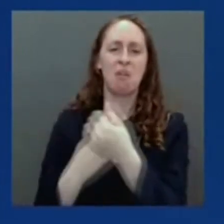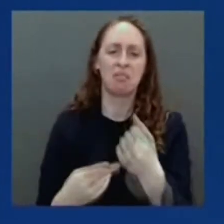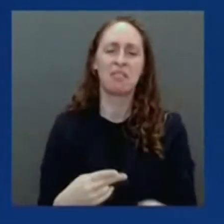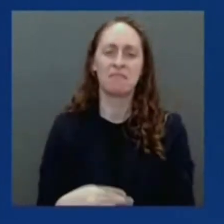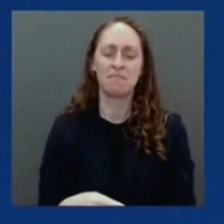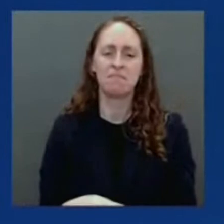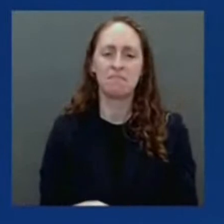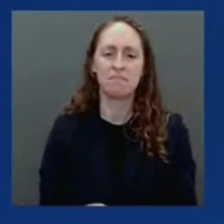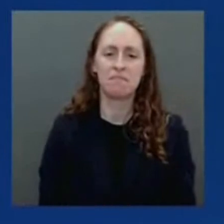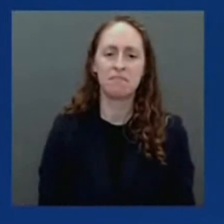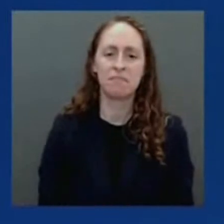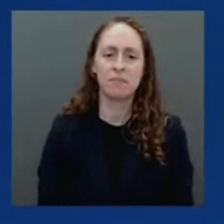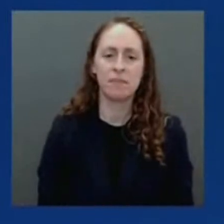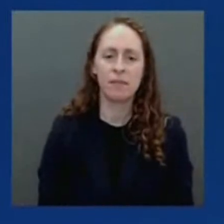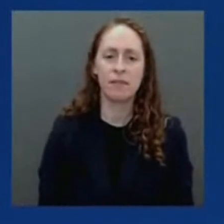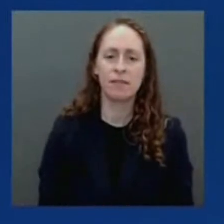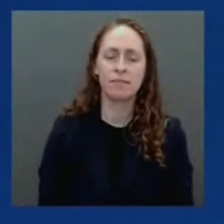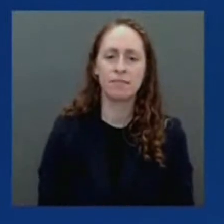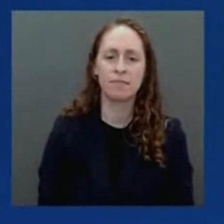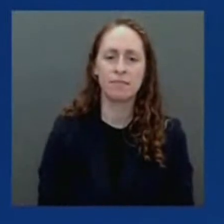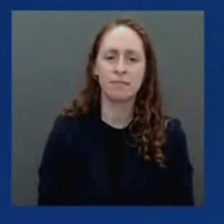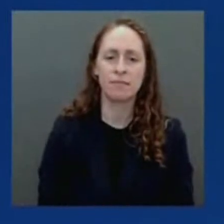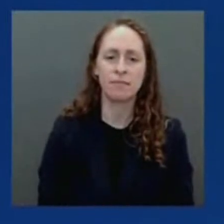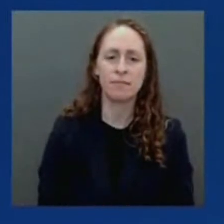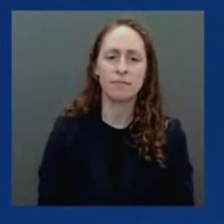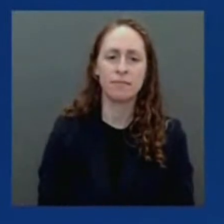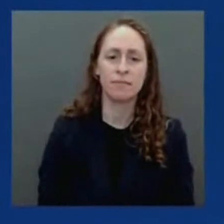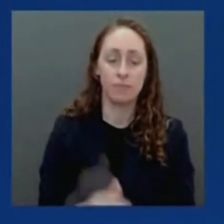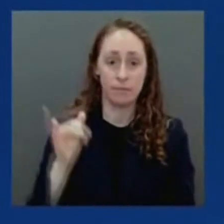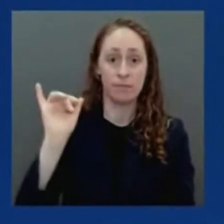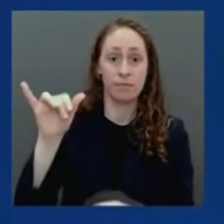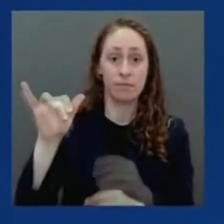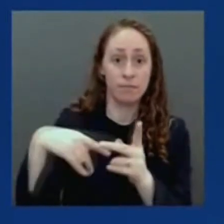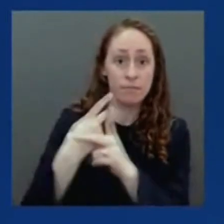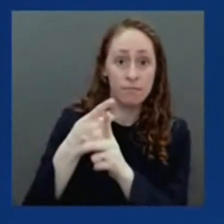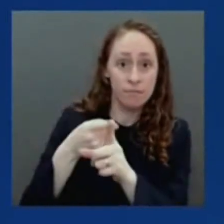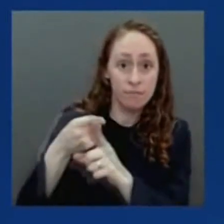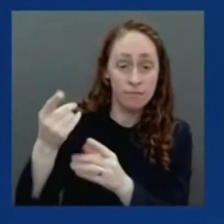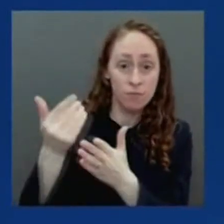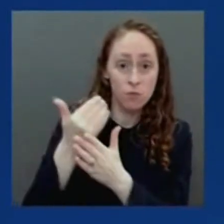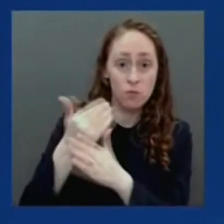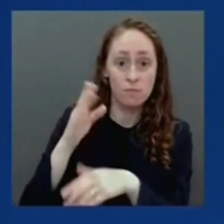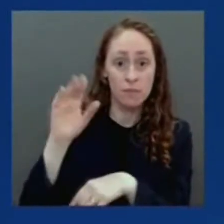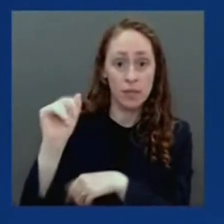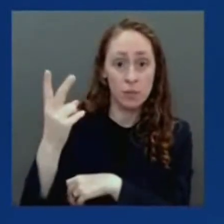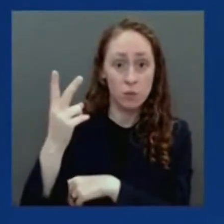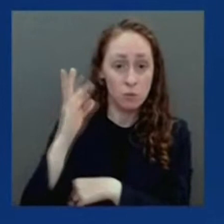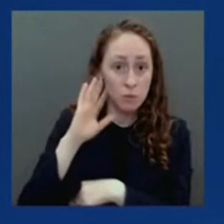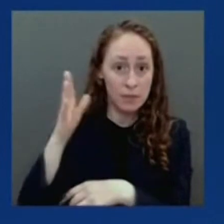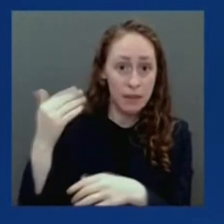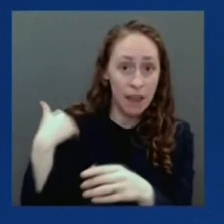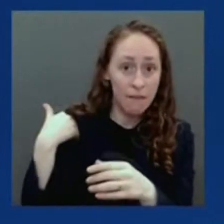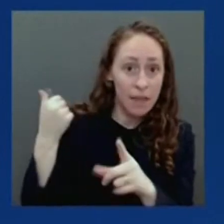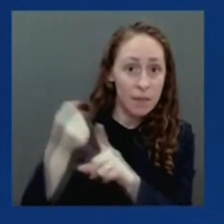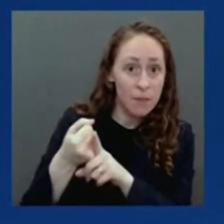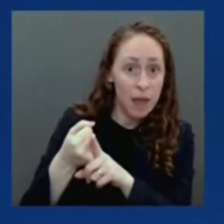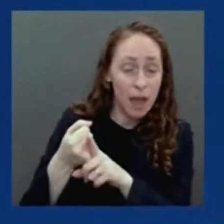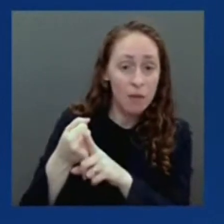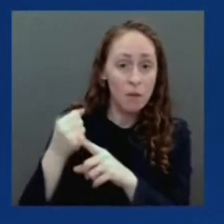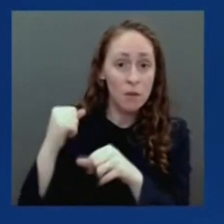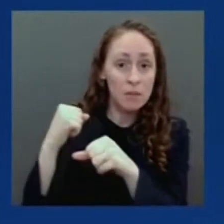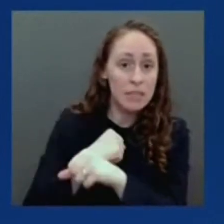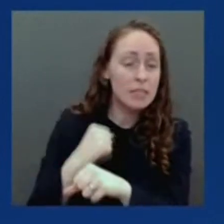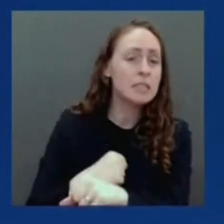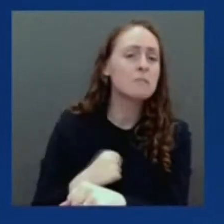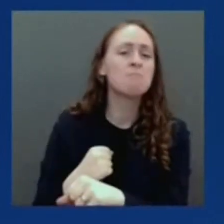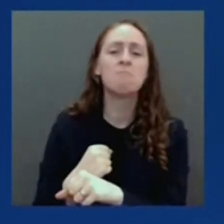impact cases, in many places we've seen BA2 so far, cases have continued to come down, although at a slower